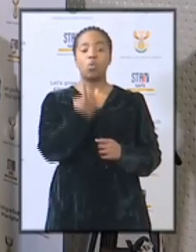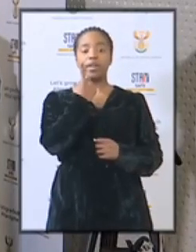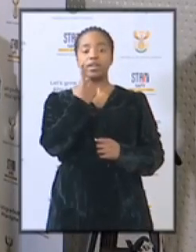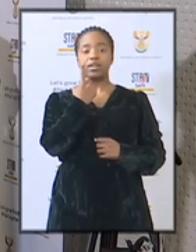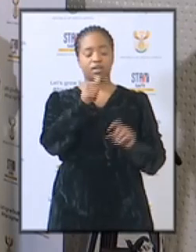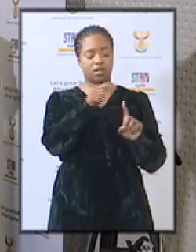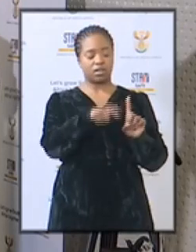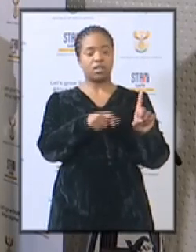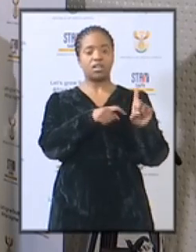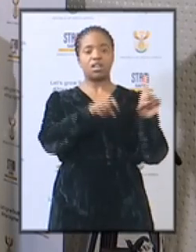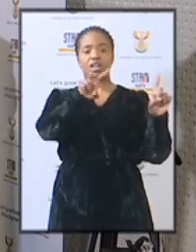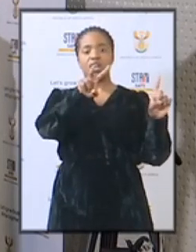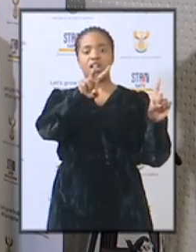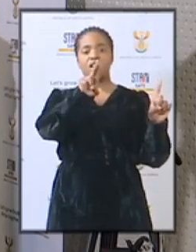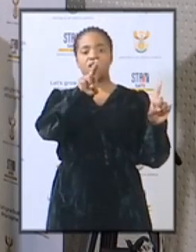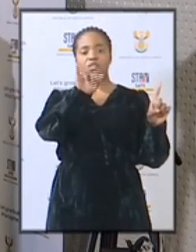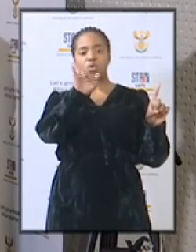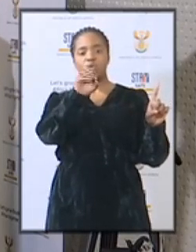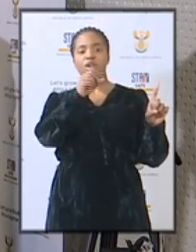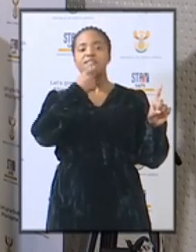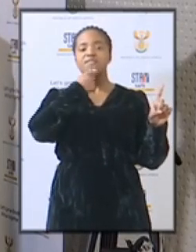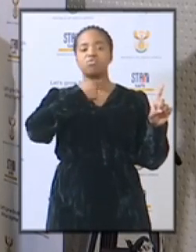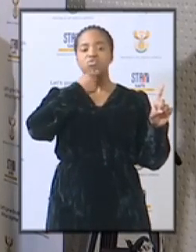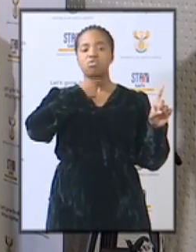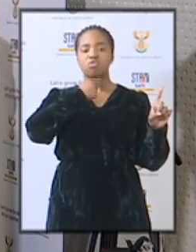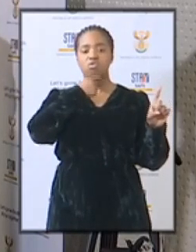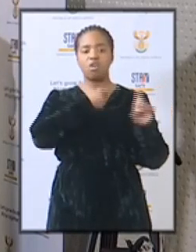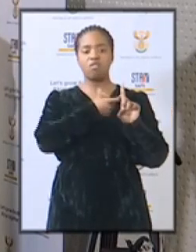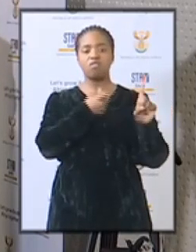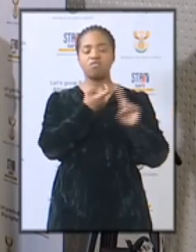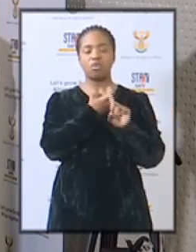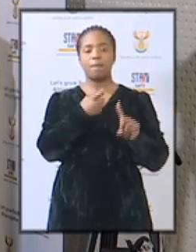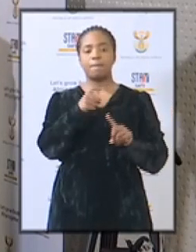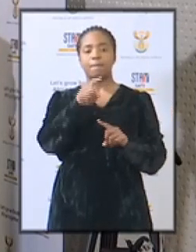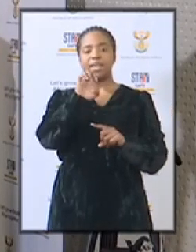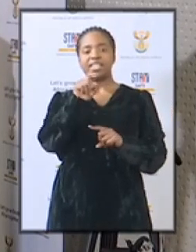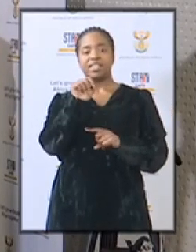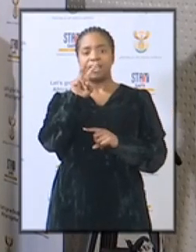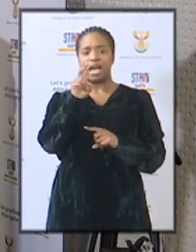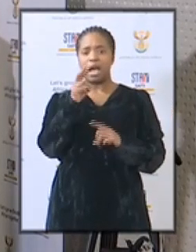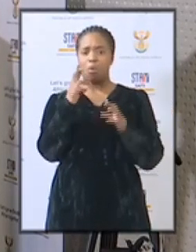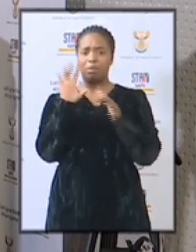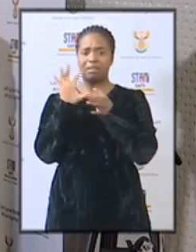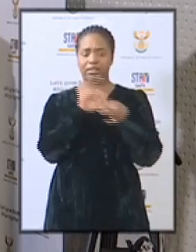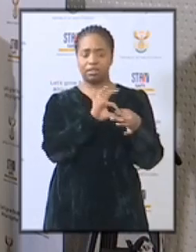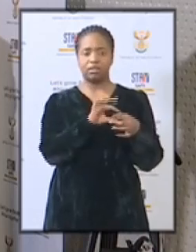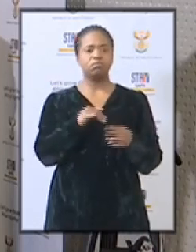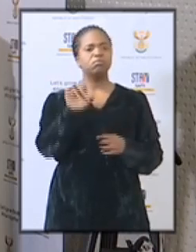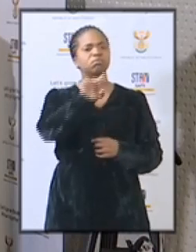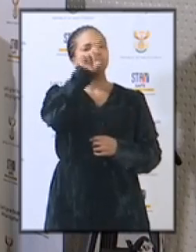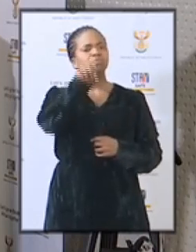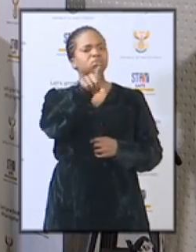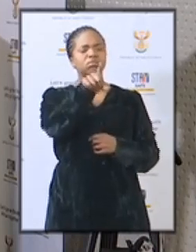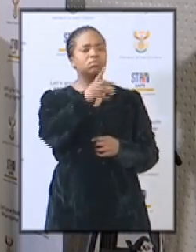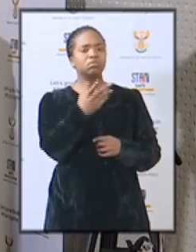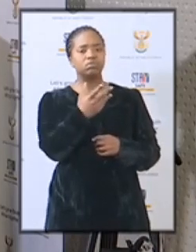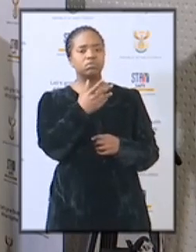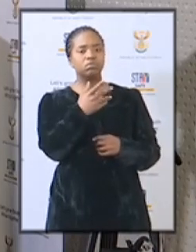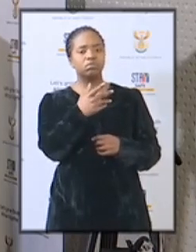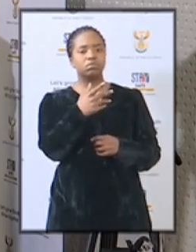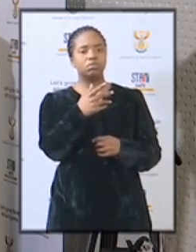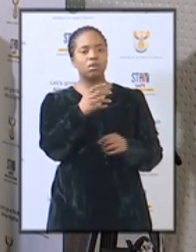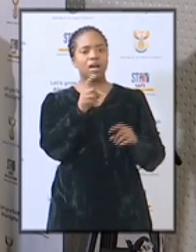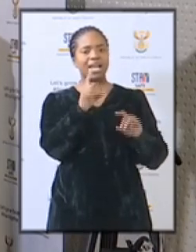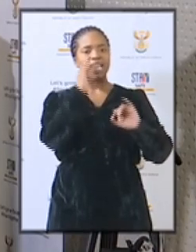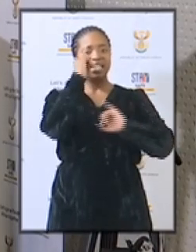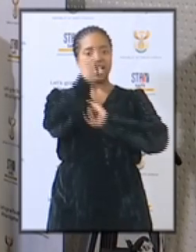Mvogo from ENCA. I hope this one relates to tourism. The question is, what is the position on